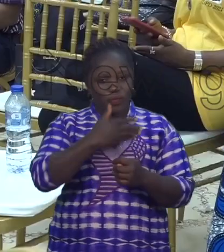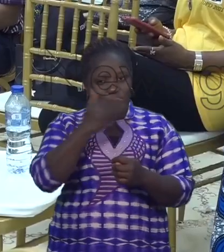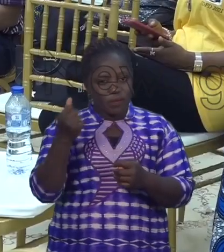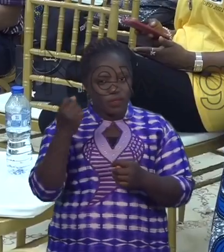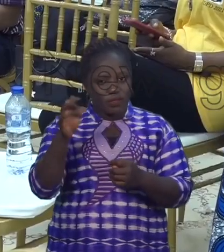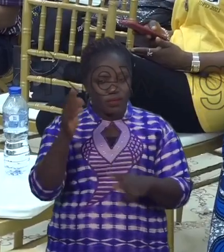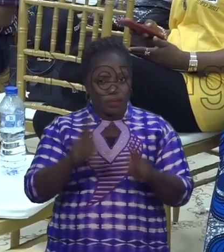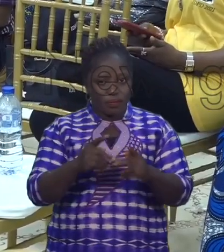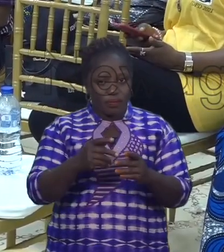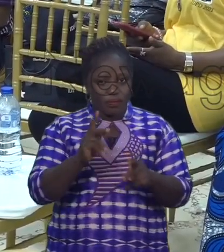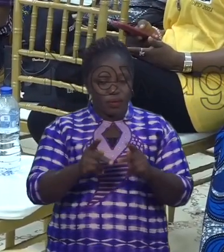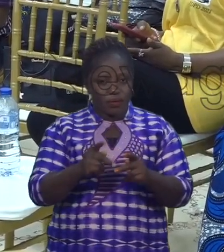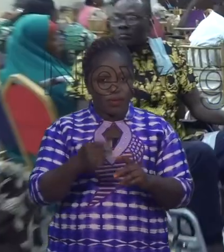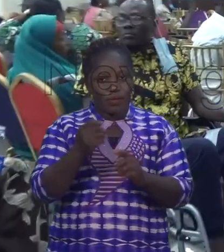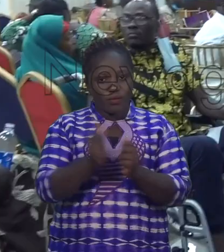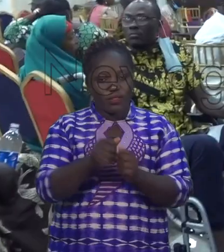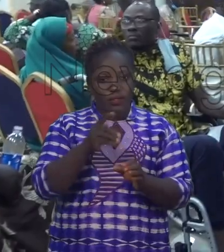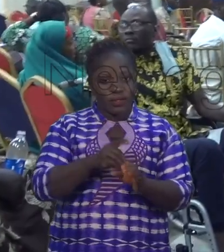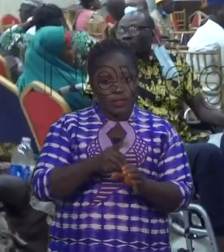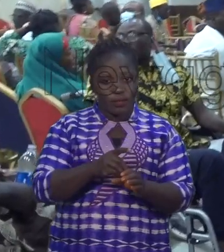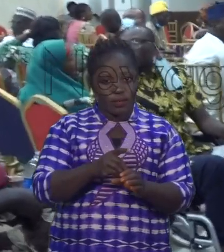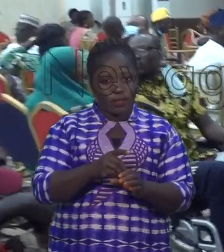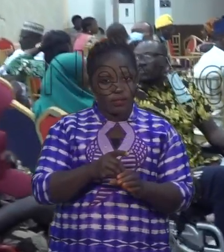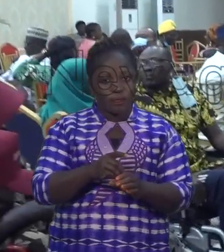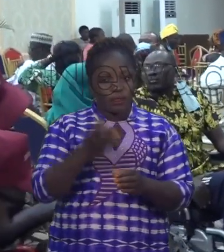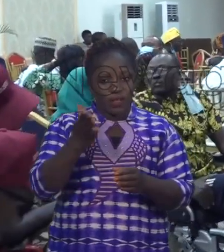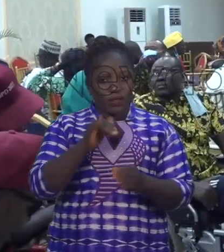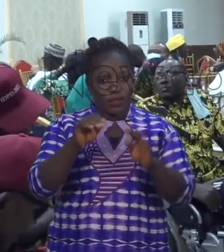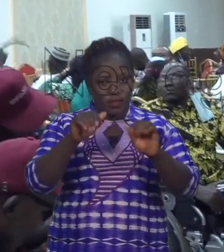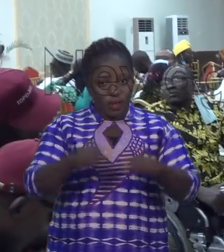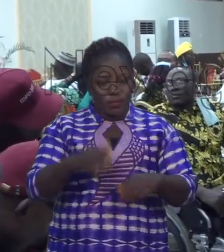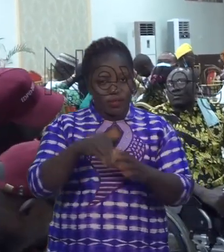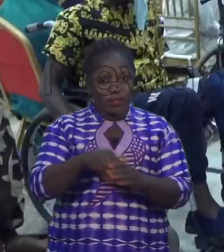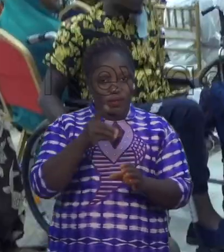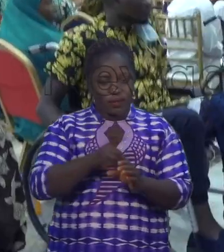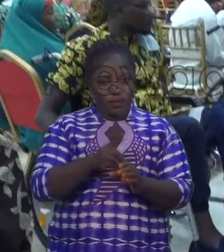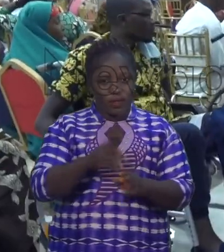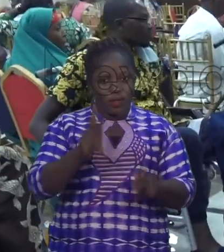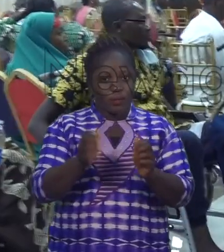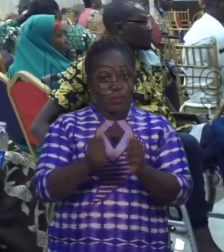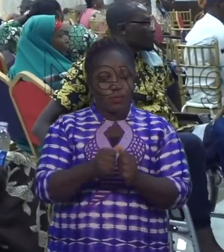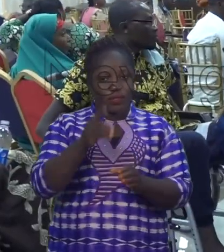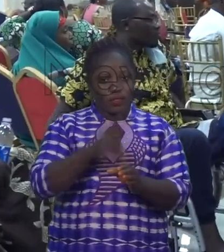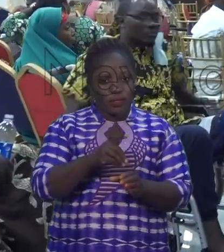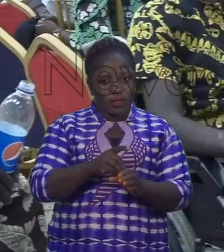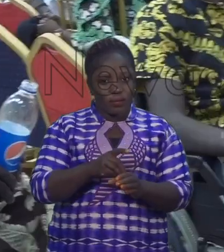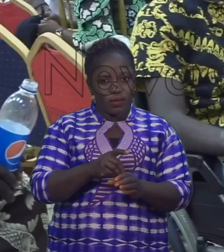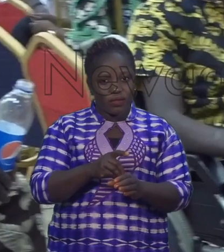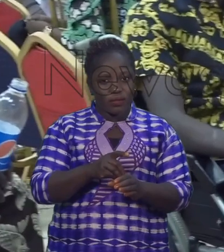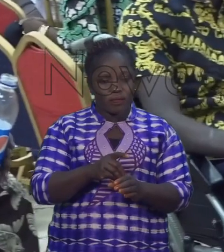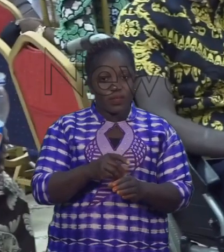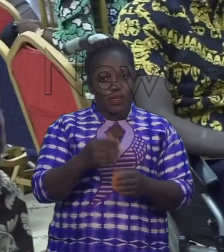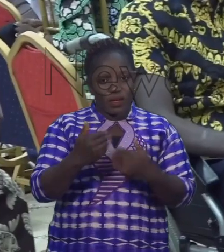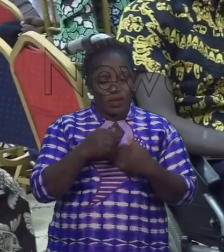of the best among persons with disabilities in Nigeria to show that there is ability in disability. Persons with disabilities were joyous